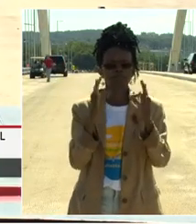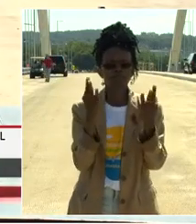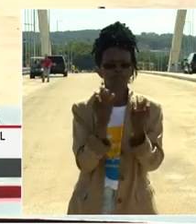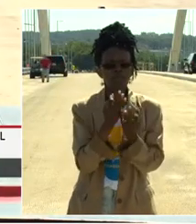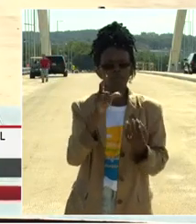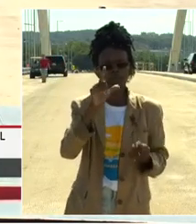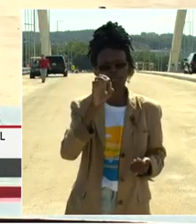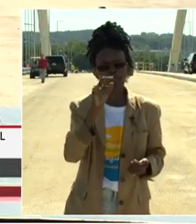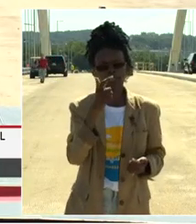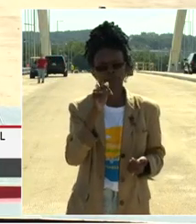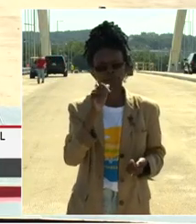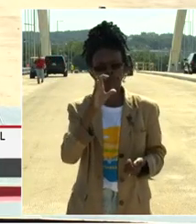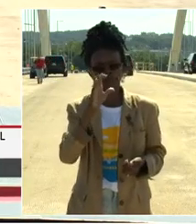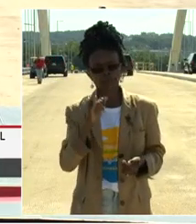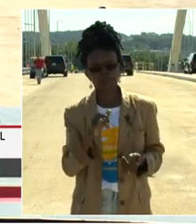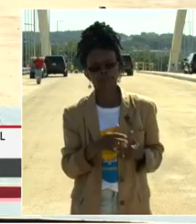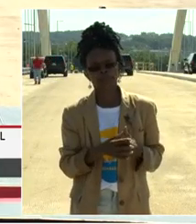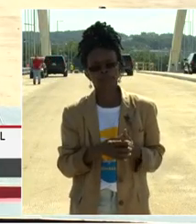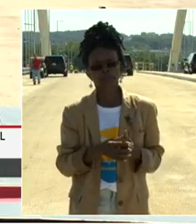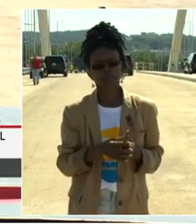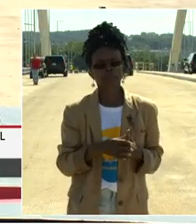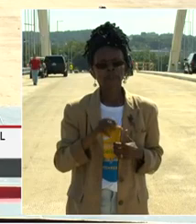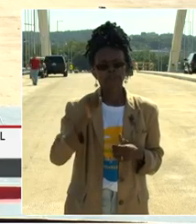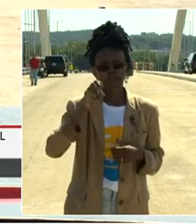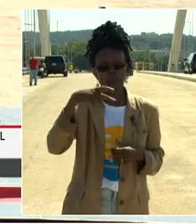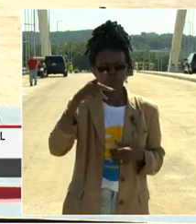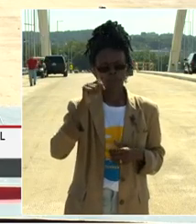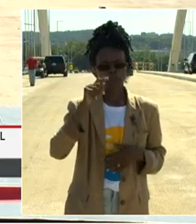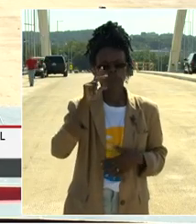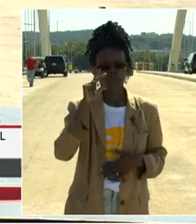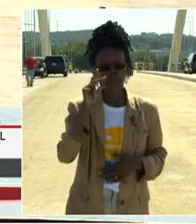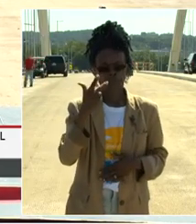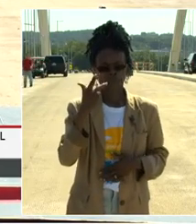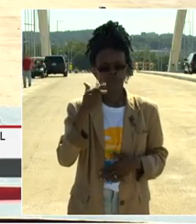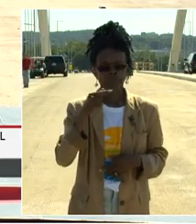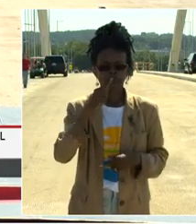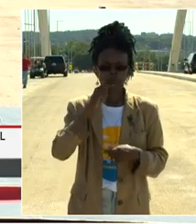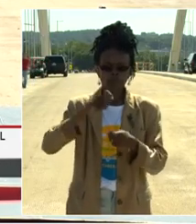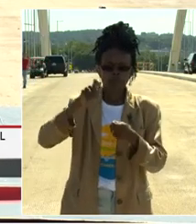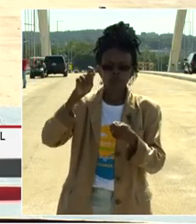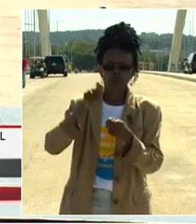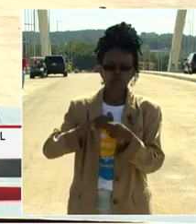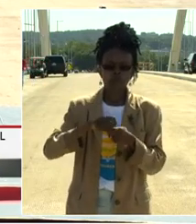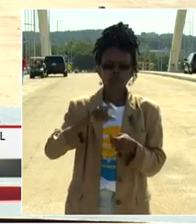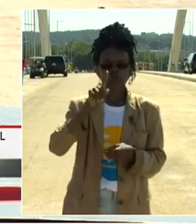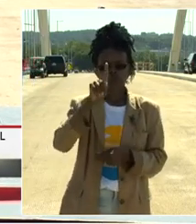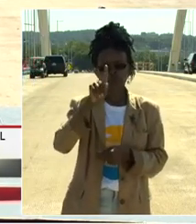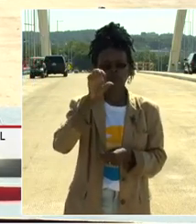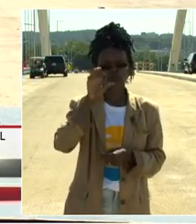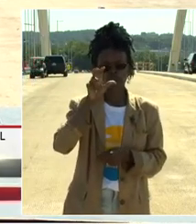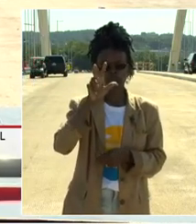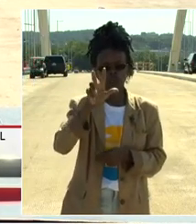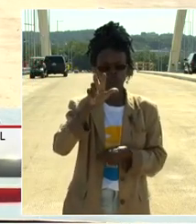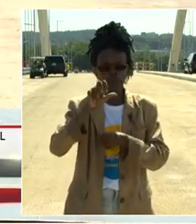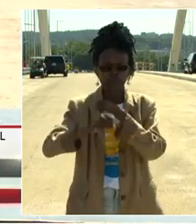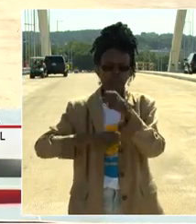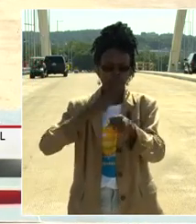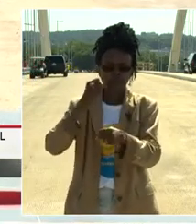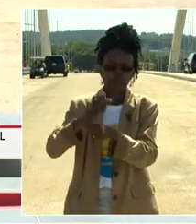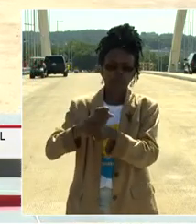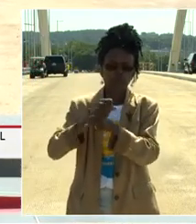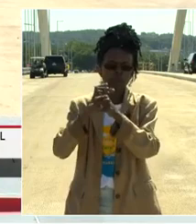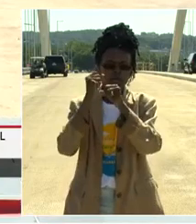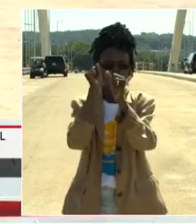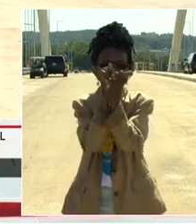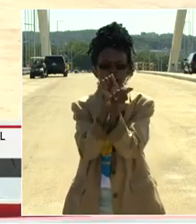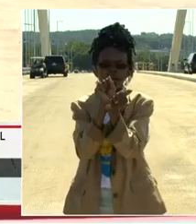marked the 183rd anniversary of our ancestors' self-emancipation from slavery just north of here in Baltimore at